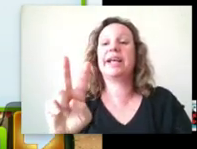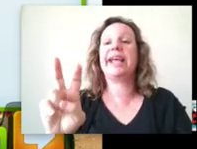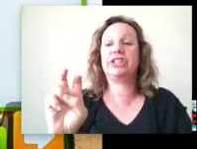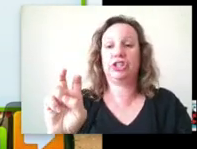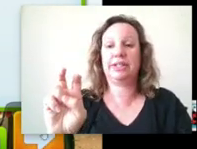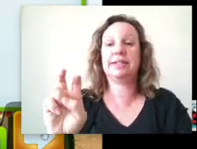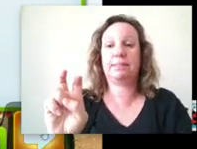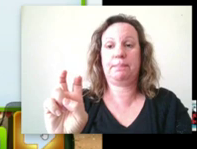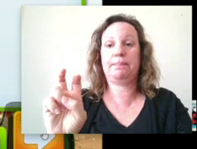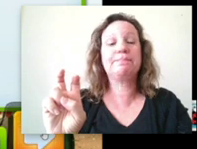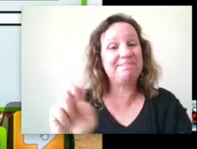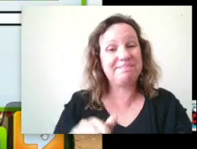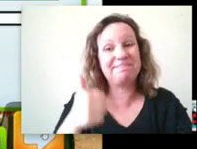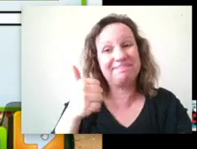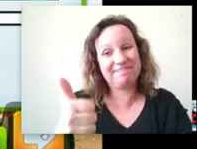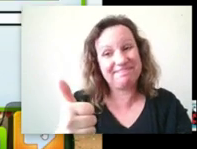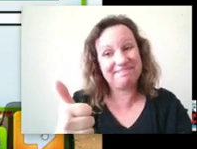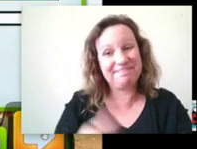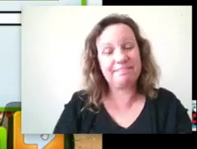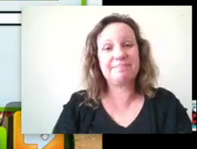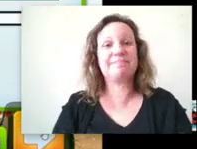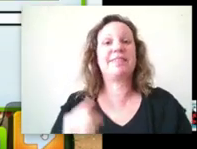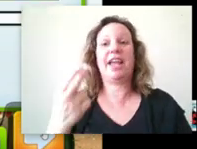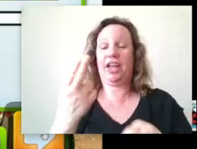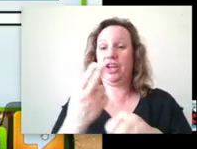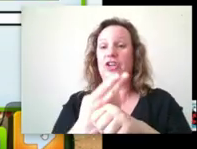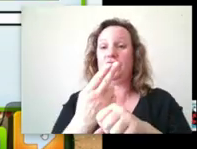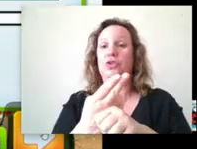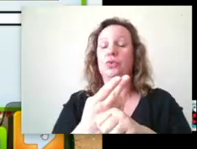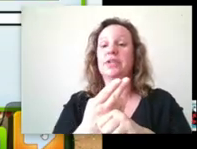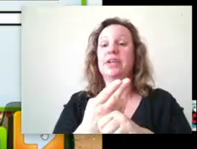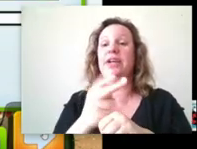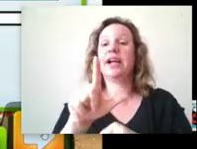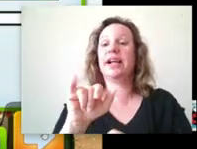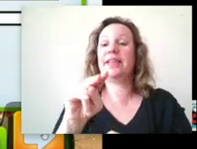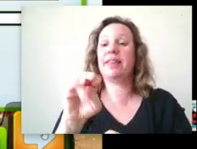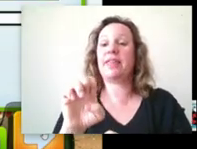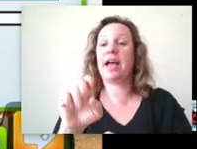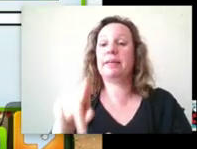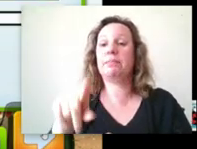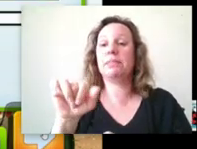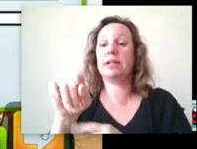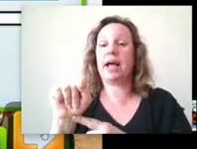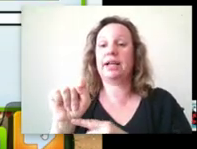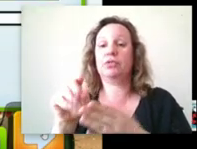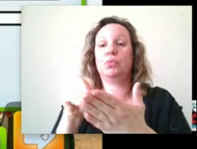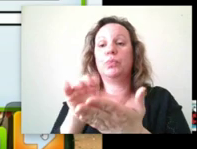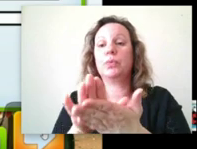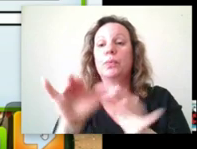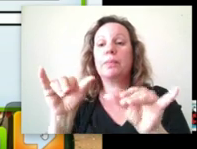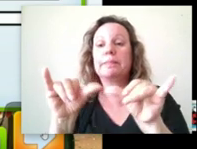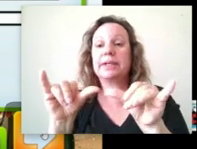Great. You can use a line plot to record measurement data.